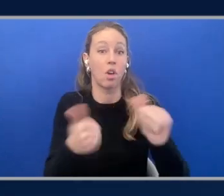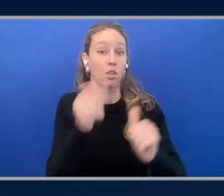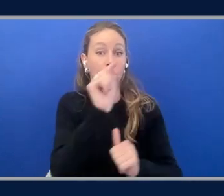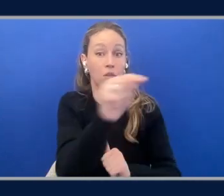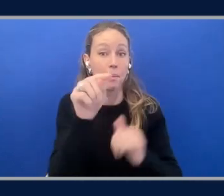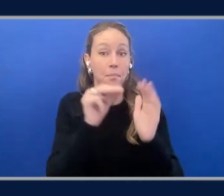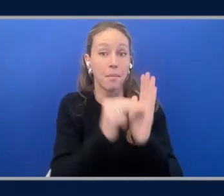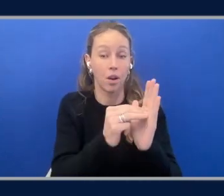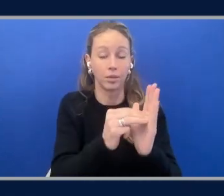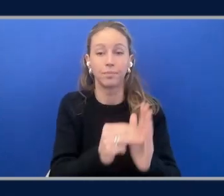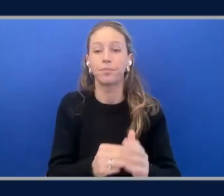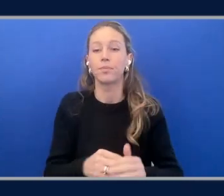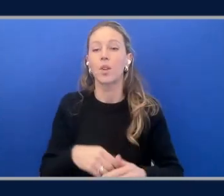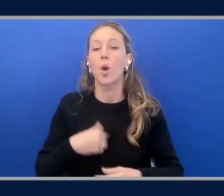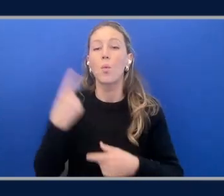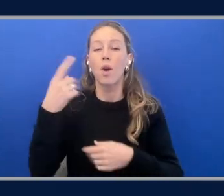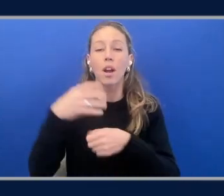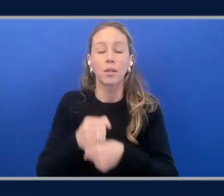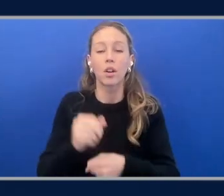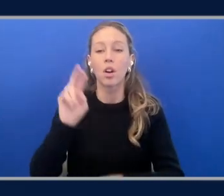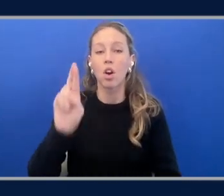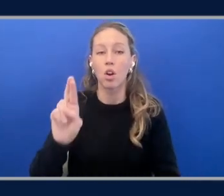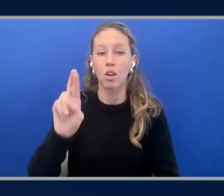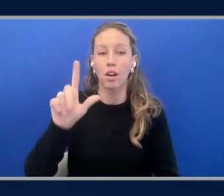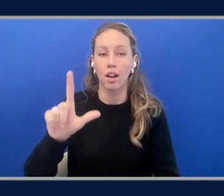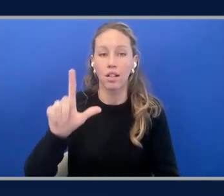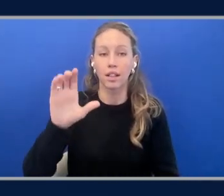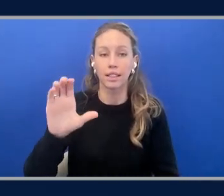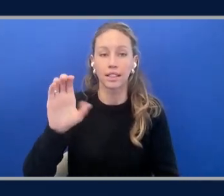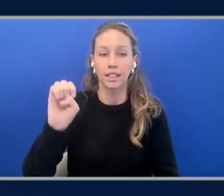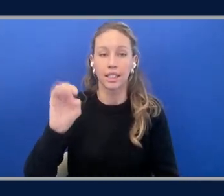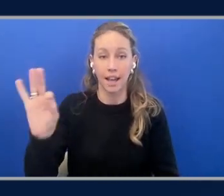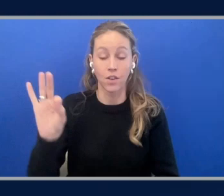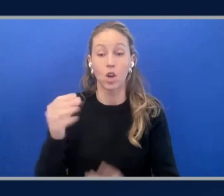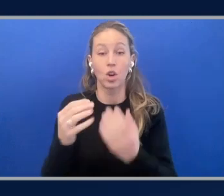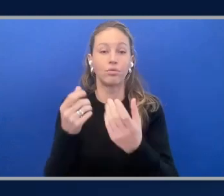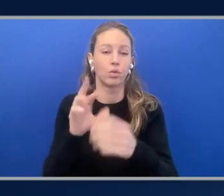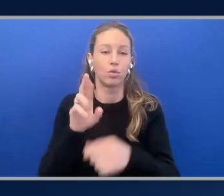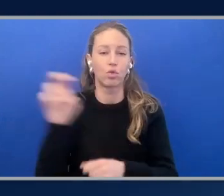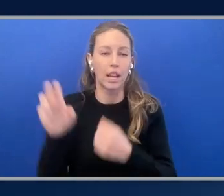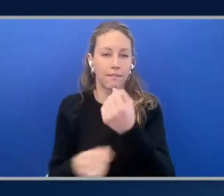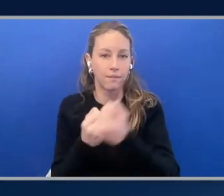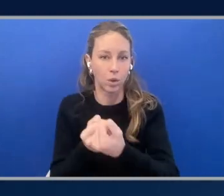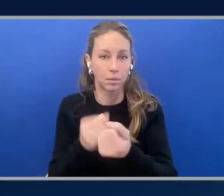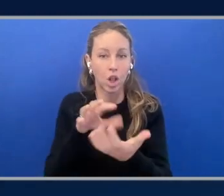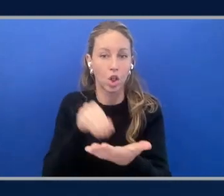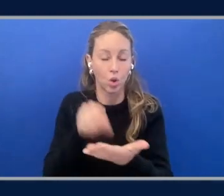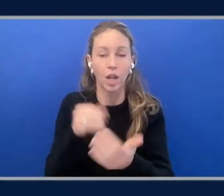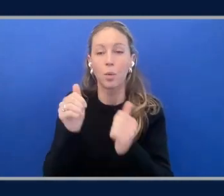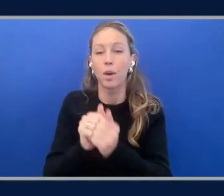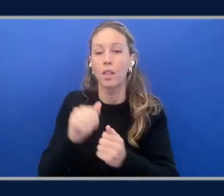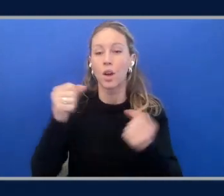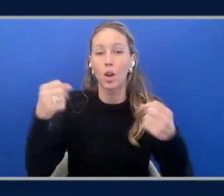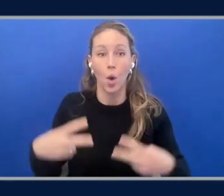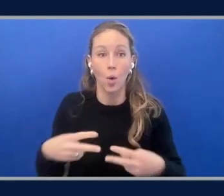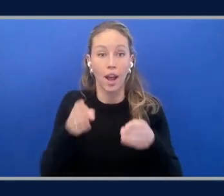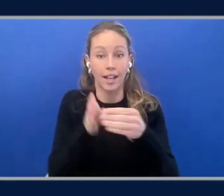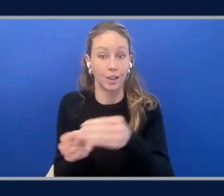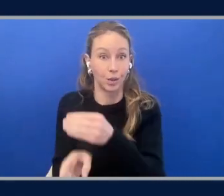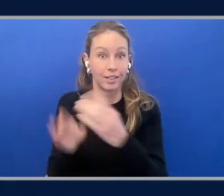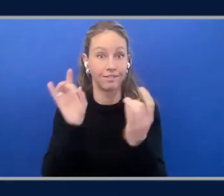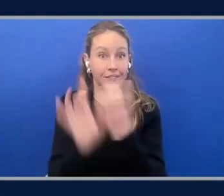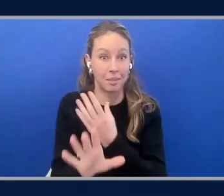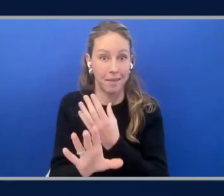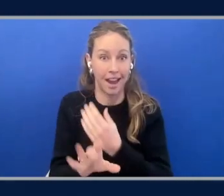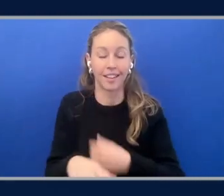In one acronym, RLCEF, reinforcement learning via code execution feedback. Wow. I know. That's a lot of